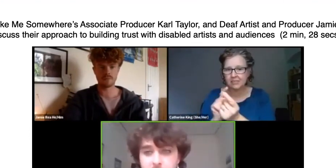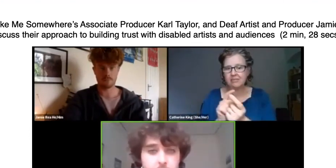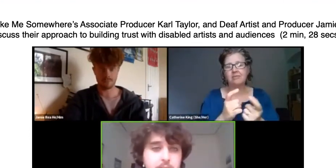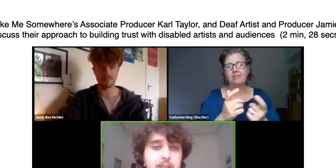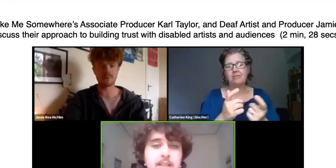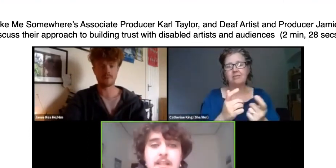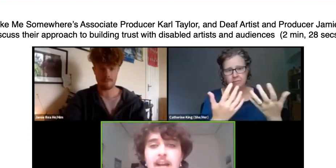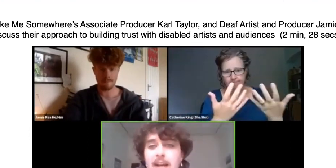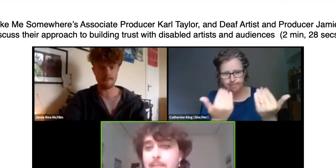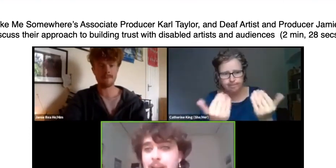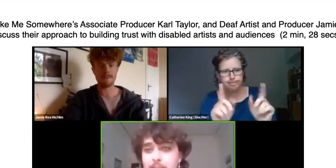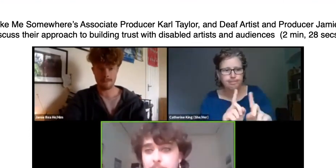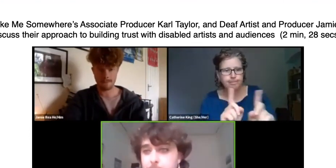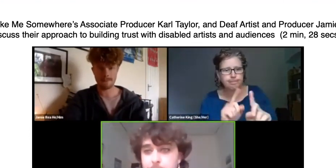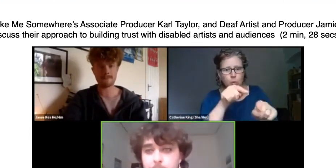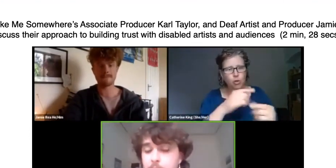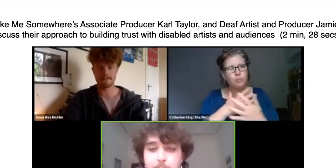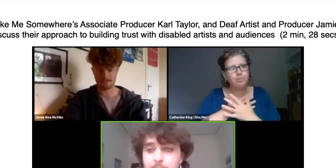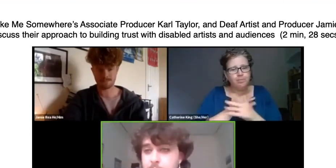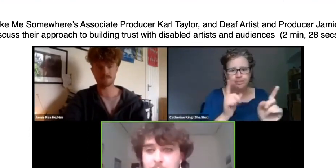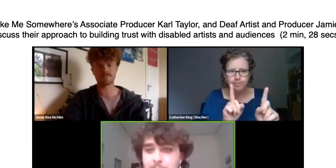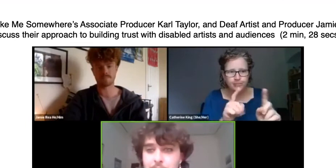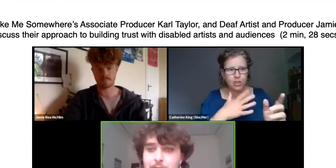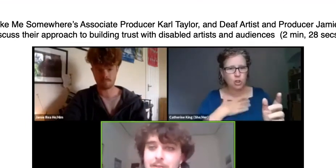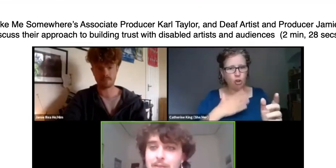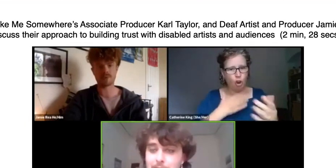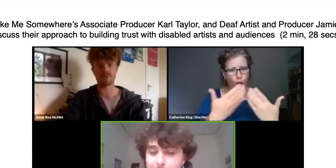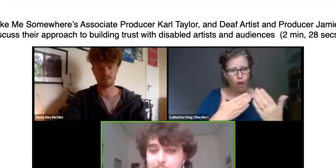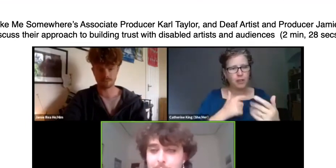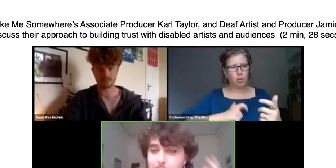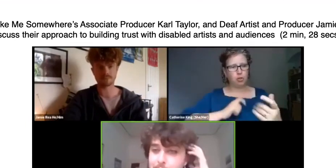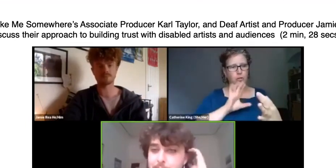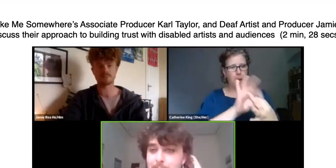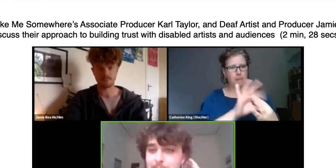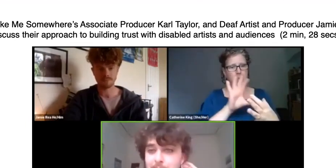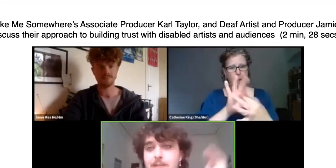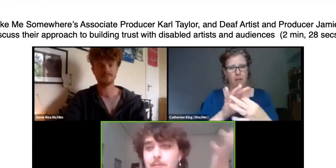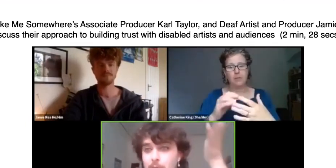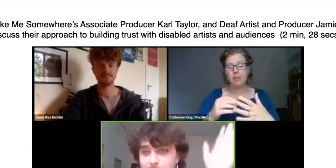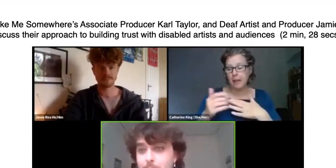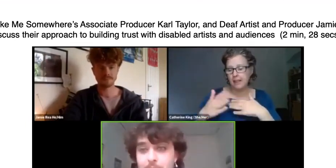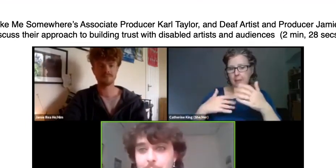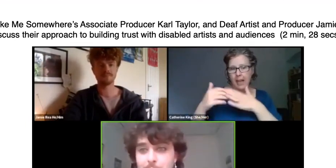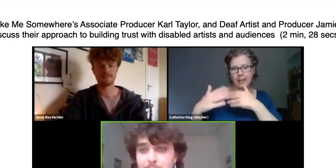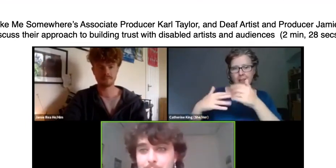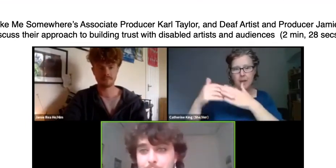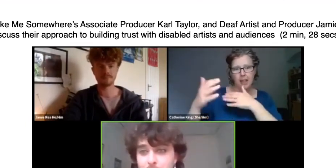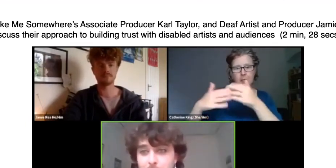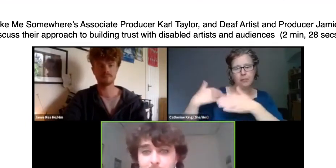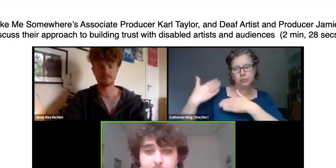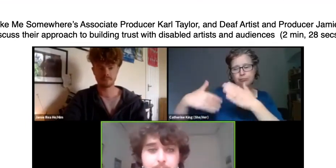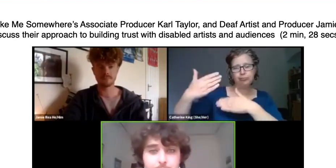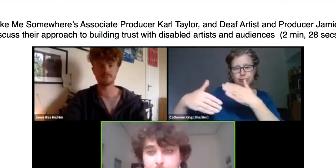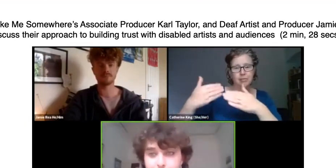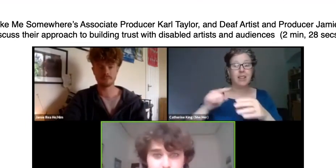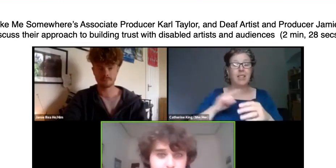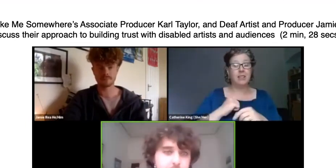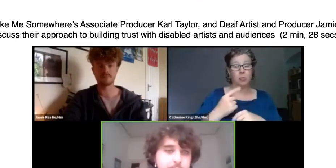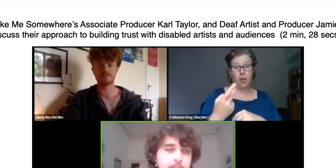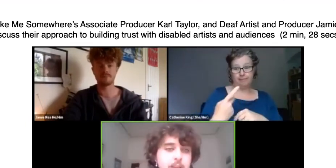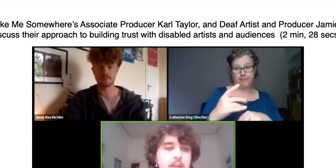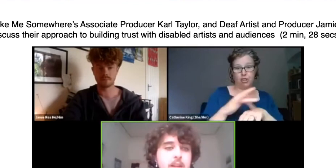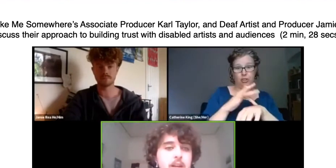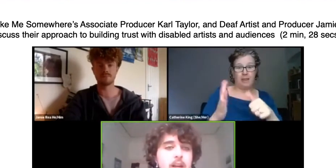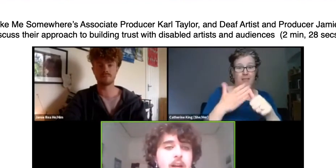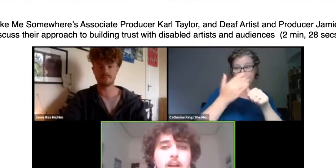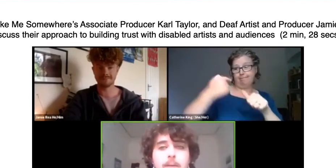what they enjoy and make personal connections that have built up over many years. That's where Jamie and I met